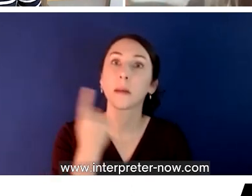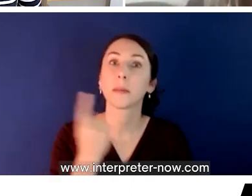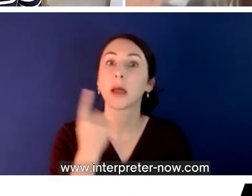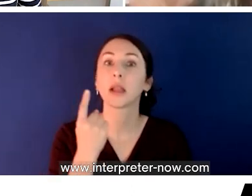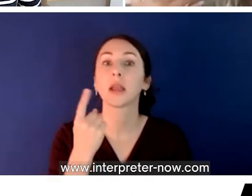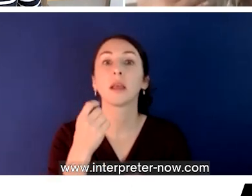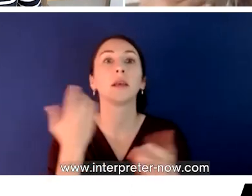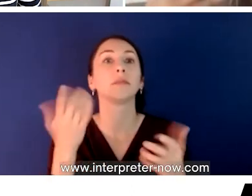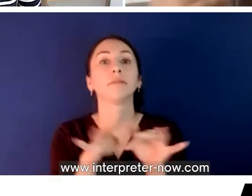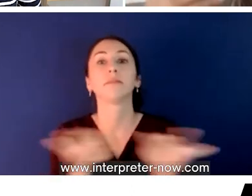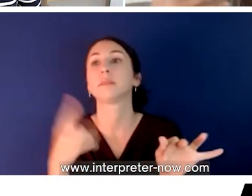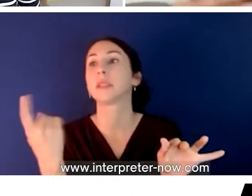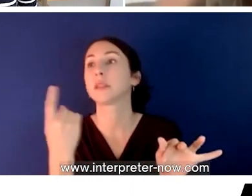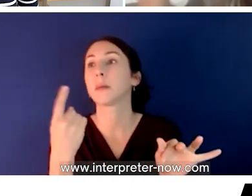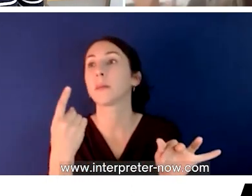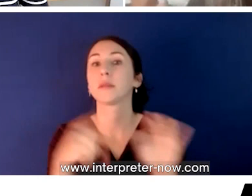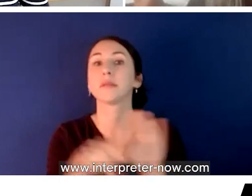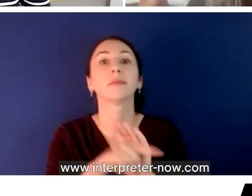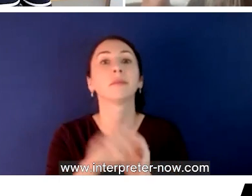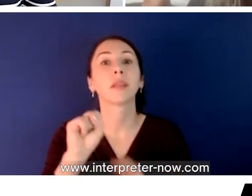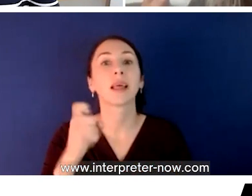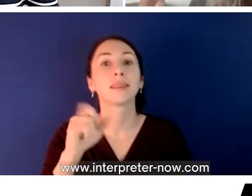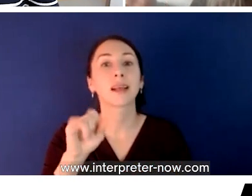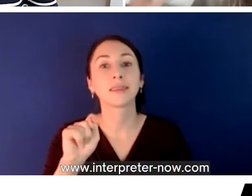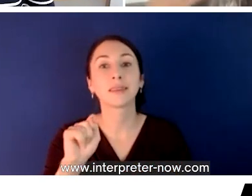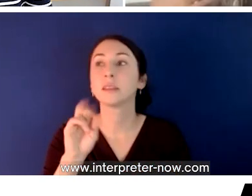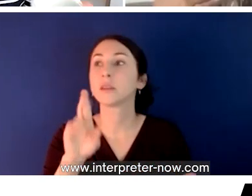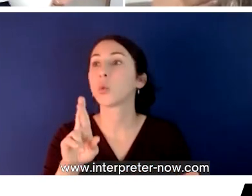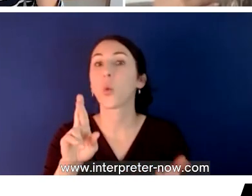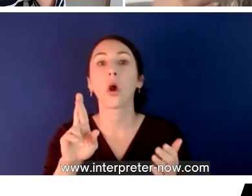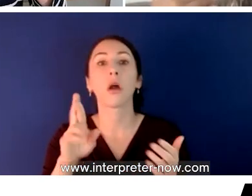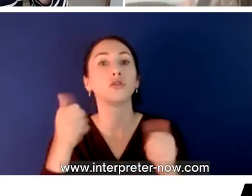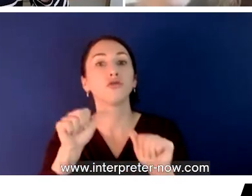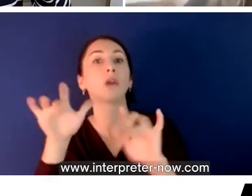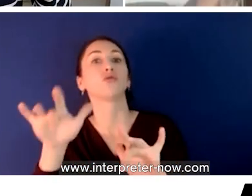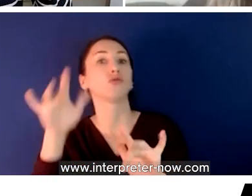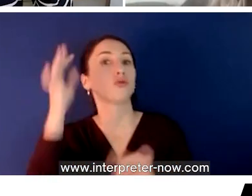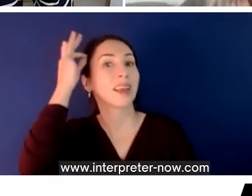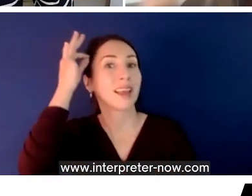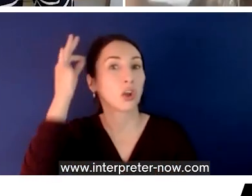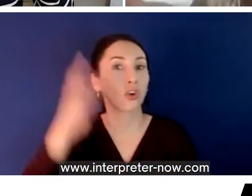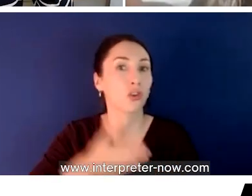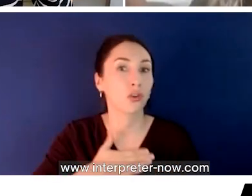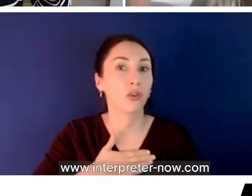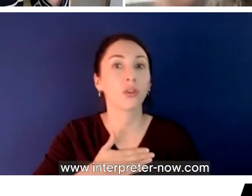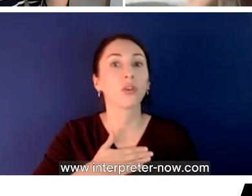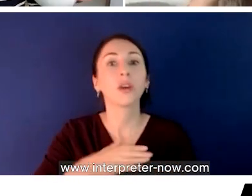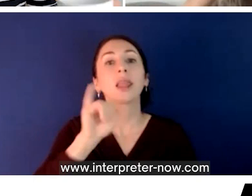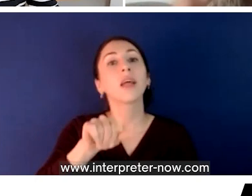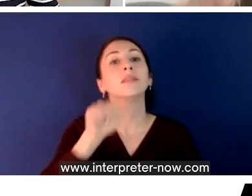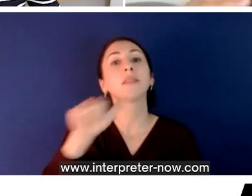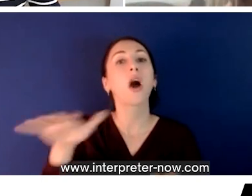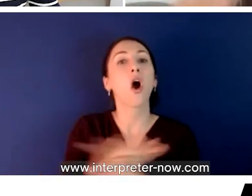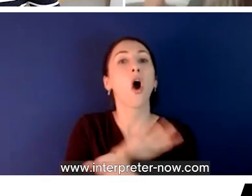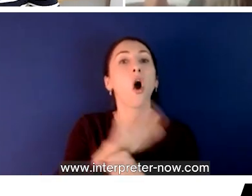somebody like makes a sexist crack or tries to touch my hair, right? That's not the totality of who they